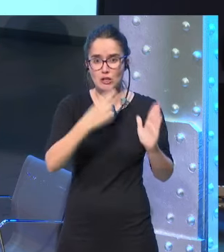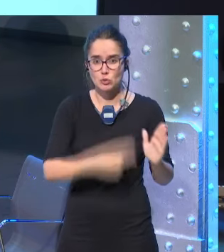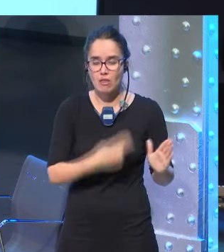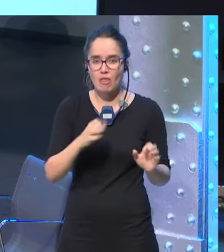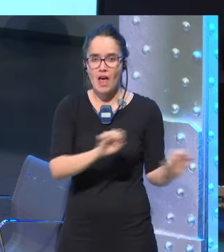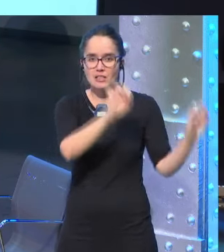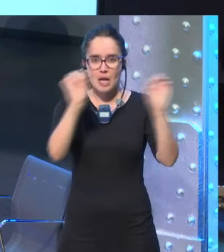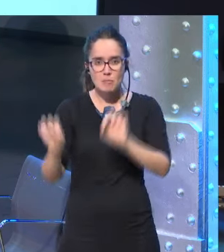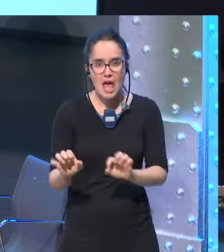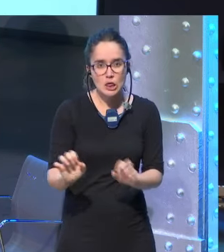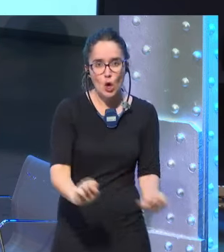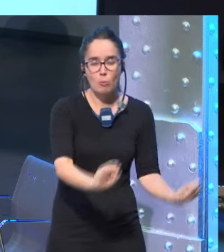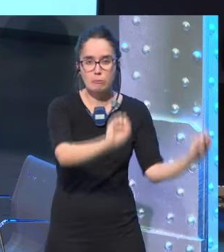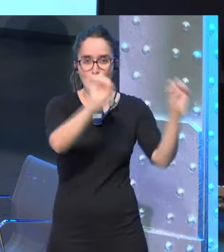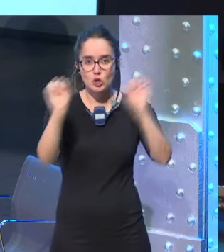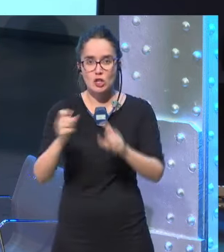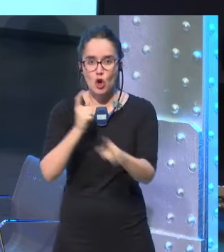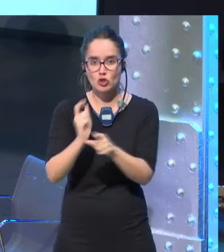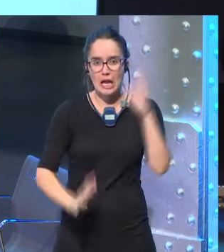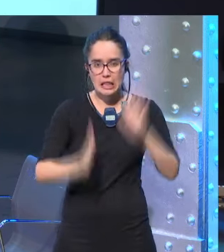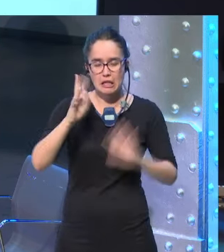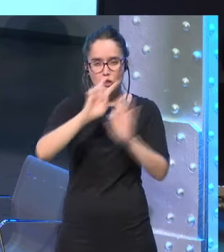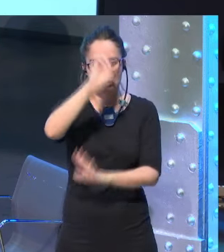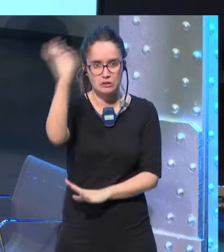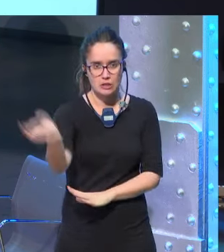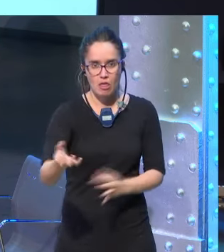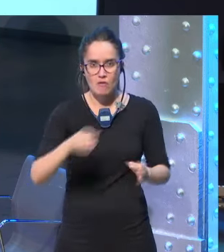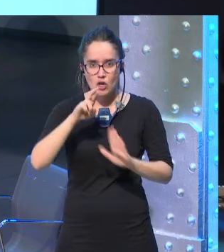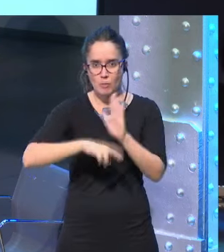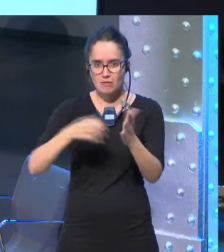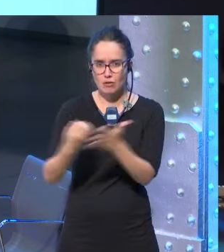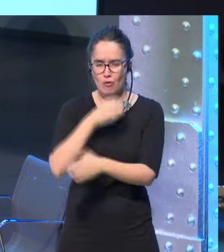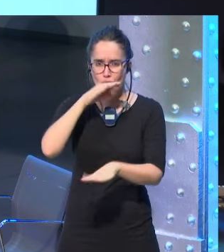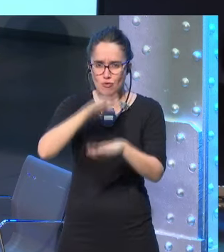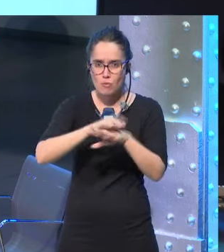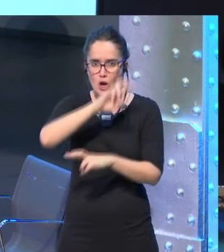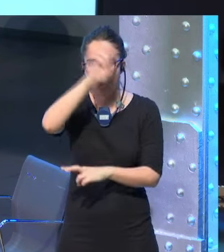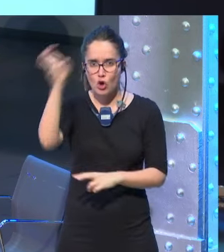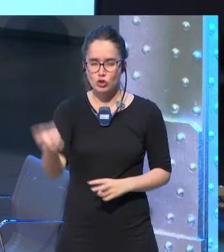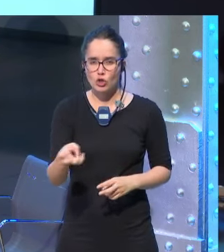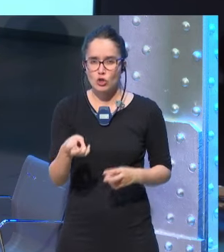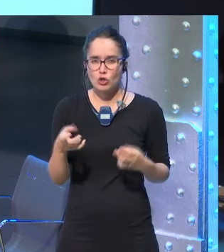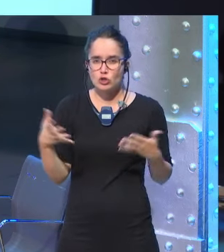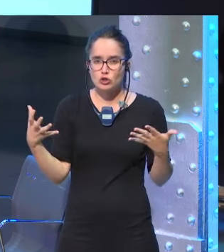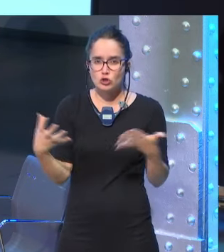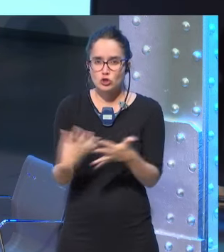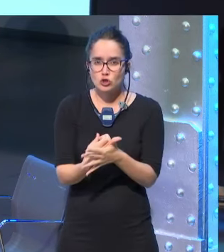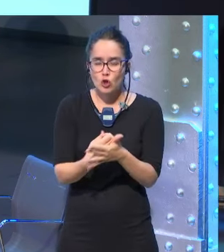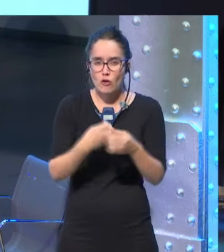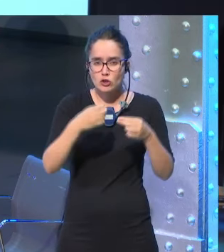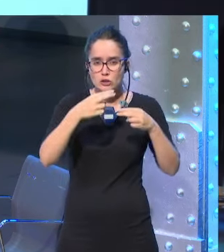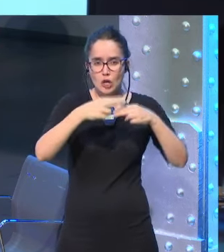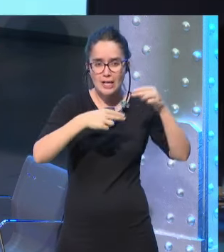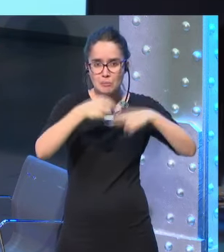etc. And all the structural parts of this building are built by new digital fabrication technologies. So